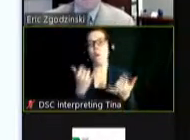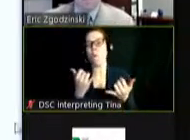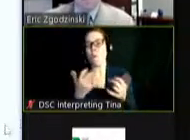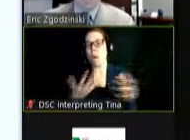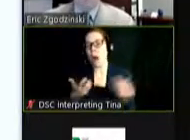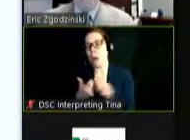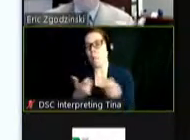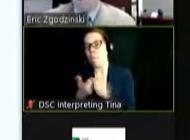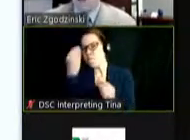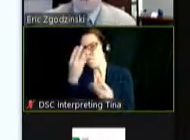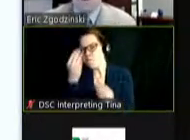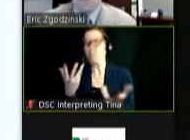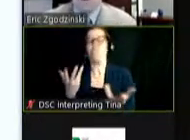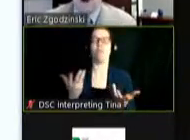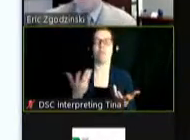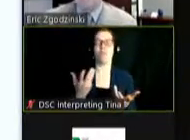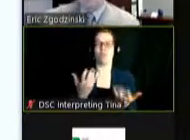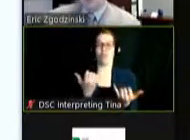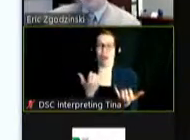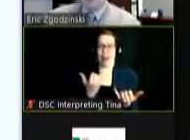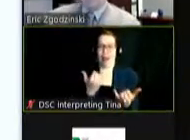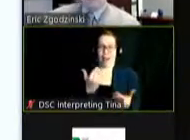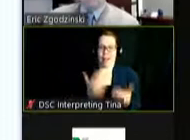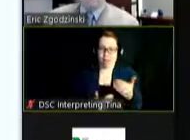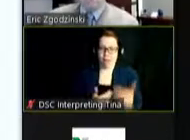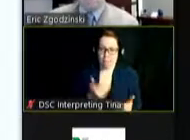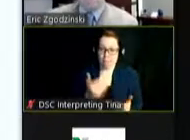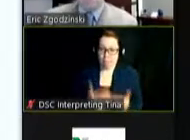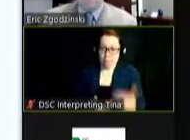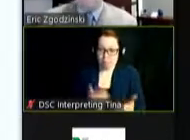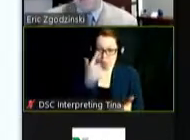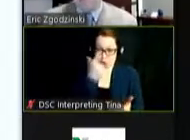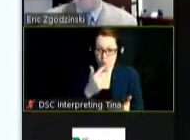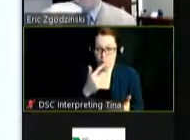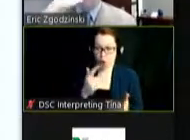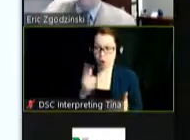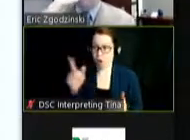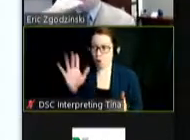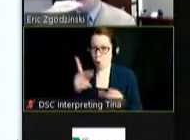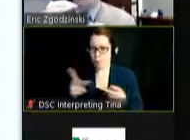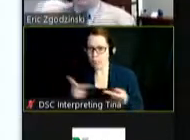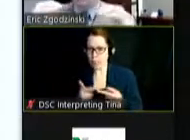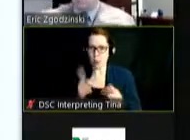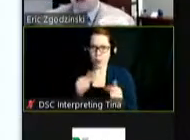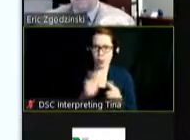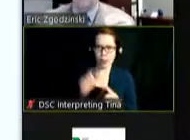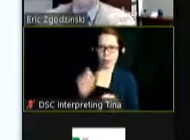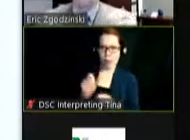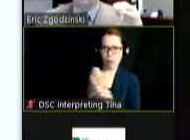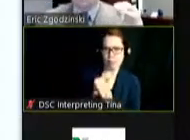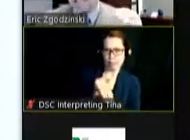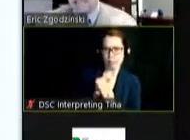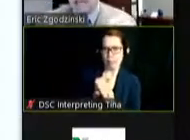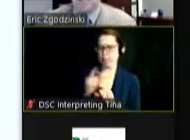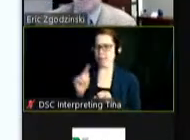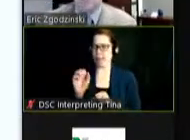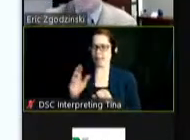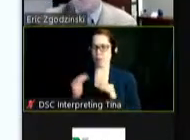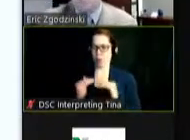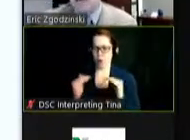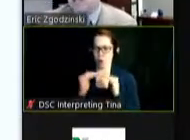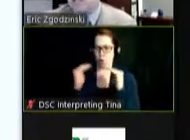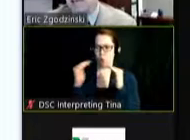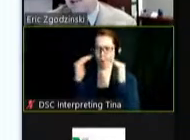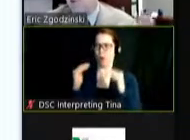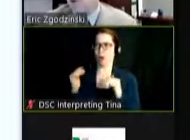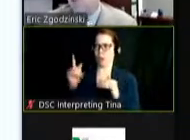vaccine. But where we're at with the process and where you might be in that vaccination tier or process or date.